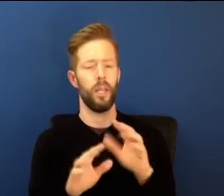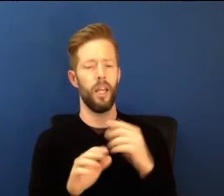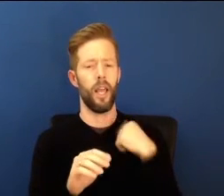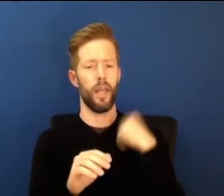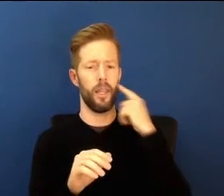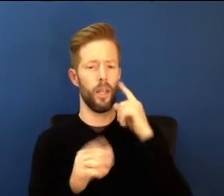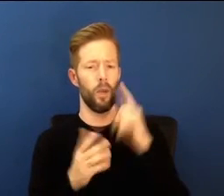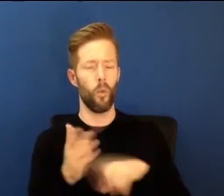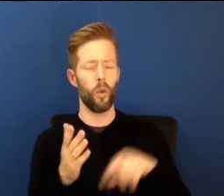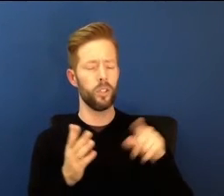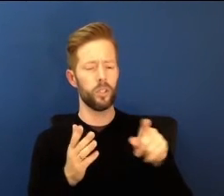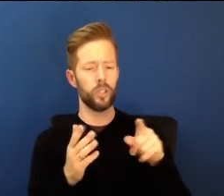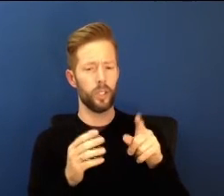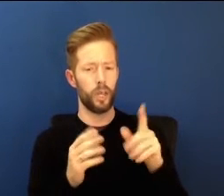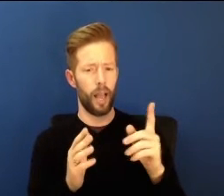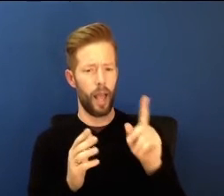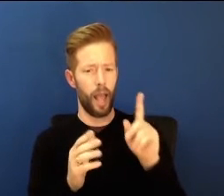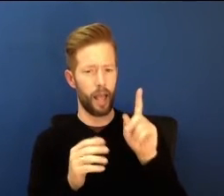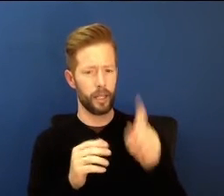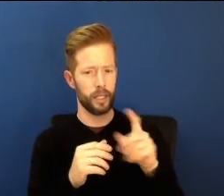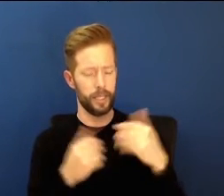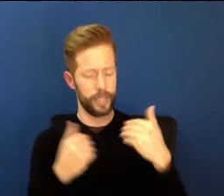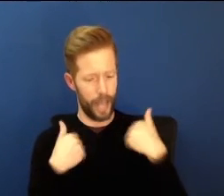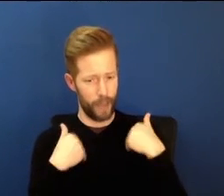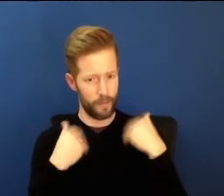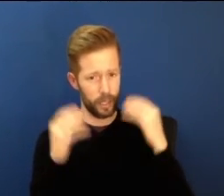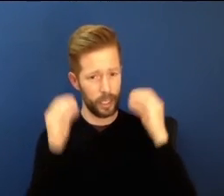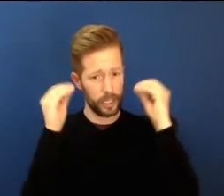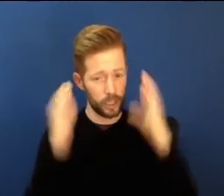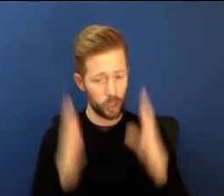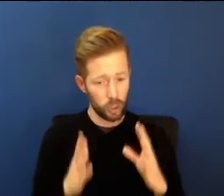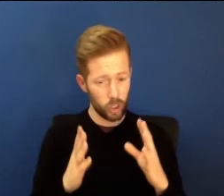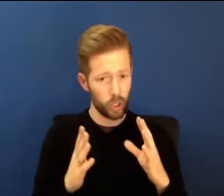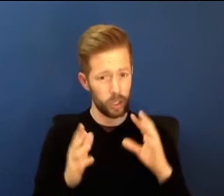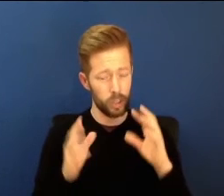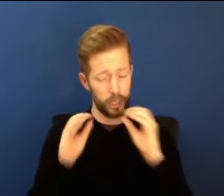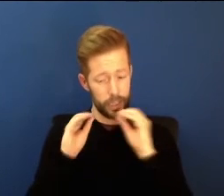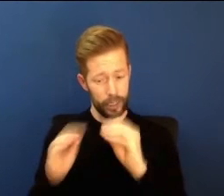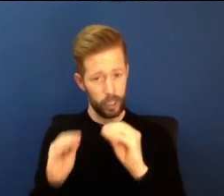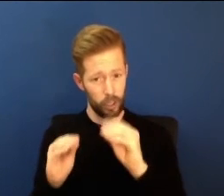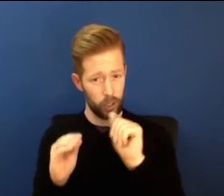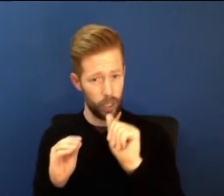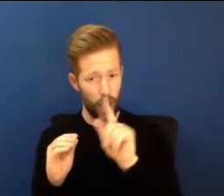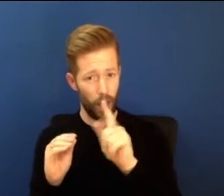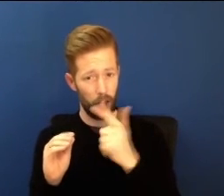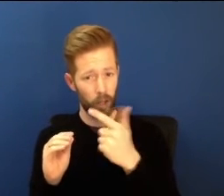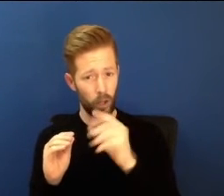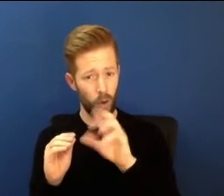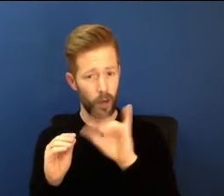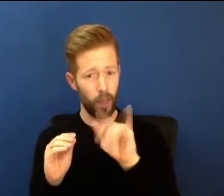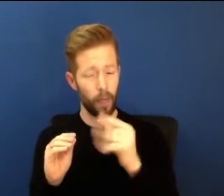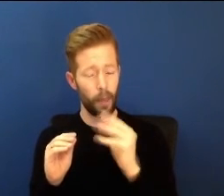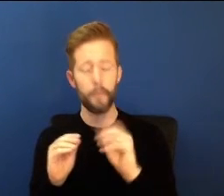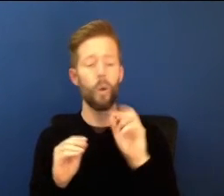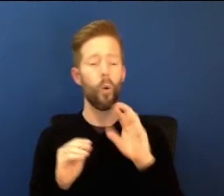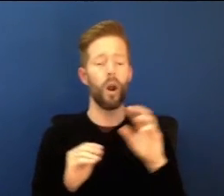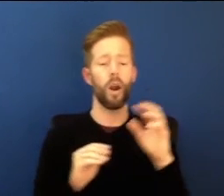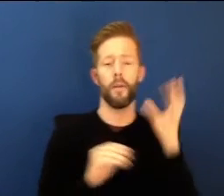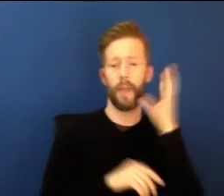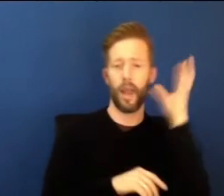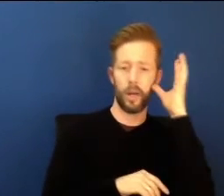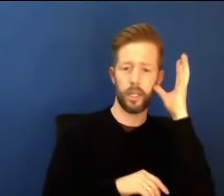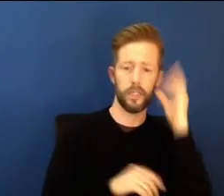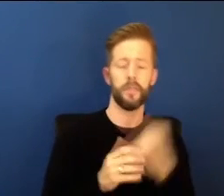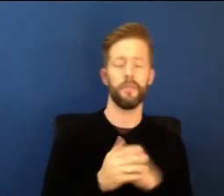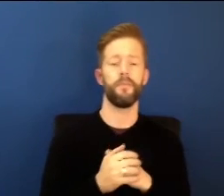I think what is what you're asking, having teachers teach the algorithm versus parents.